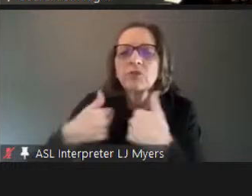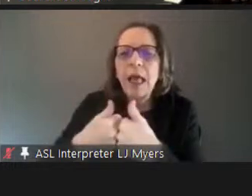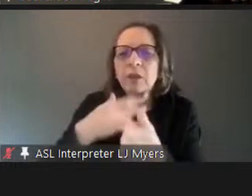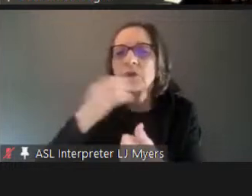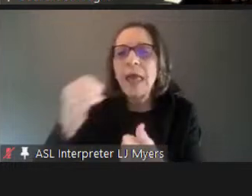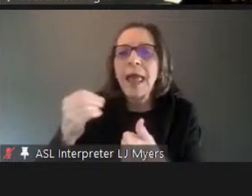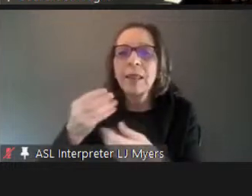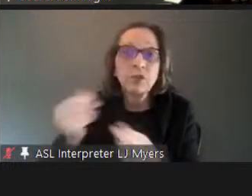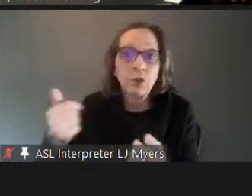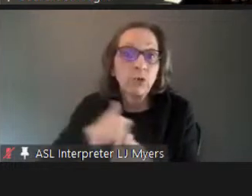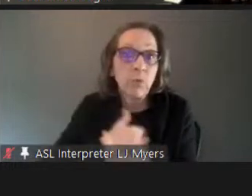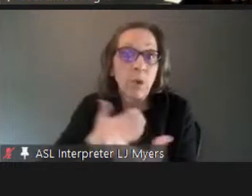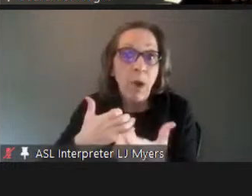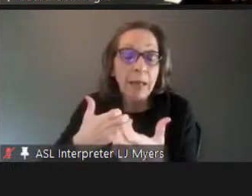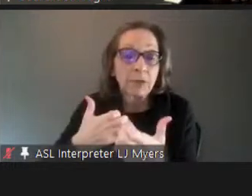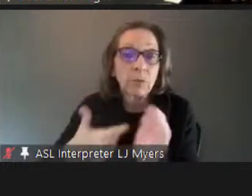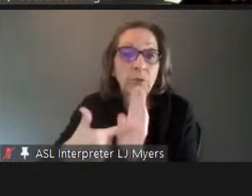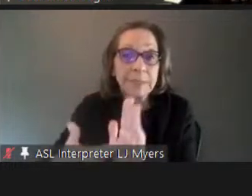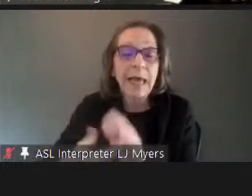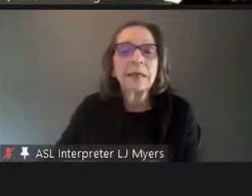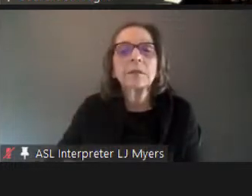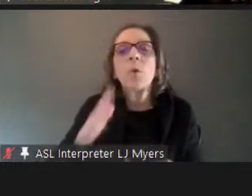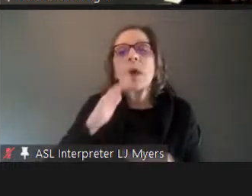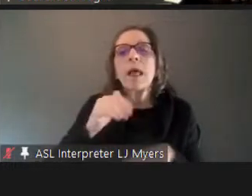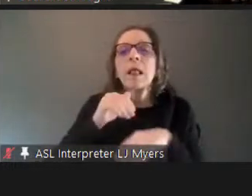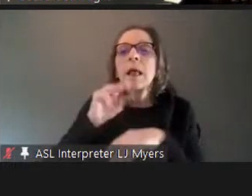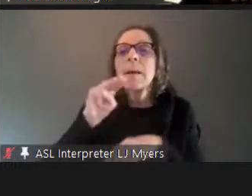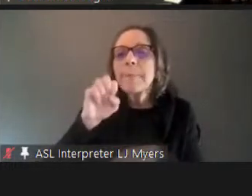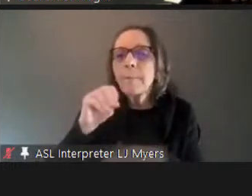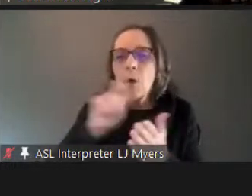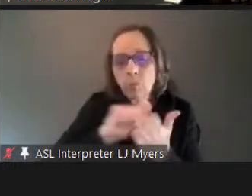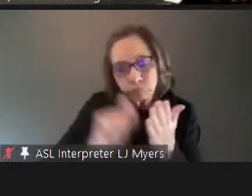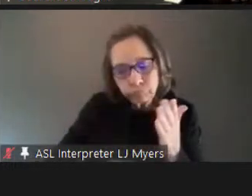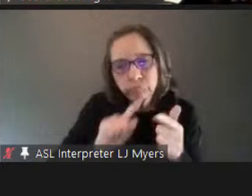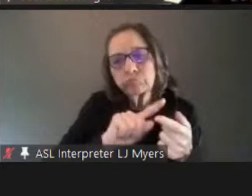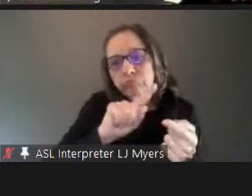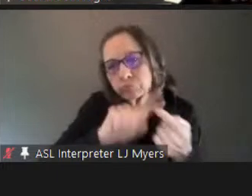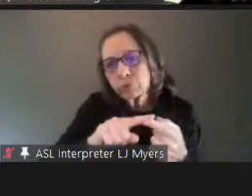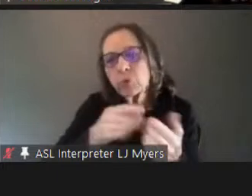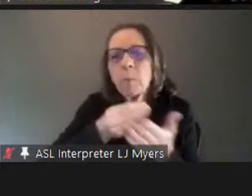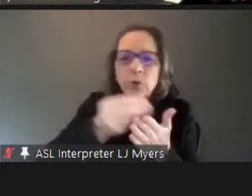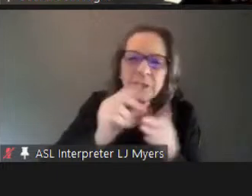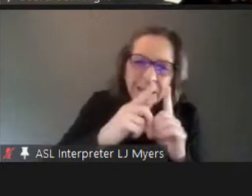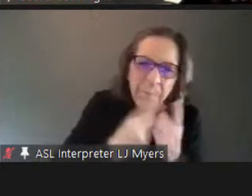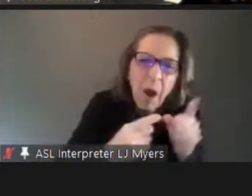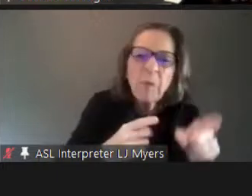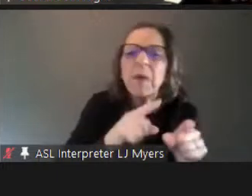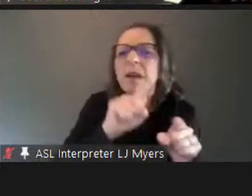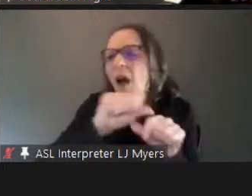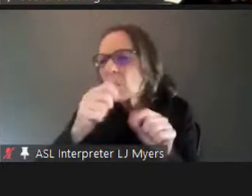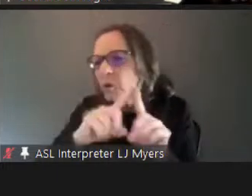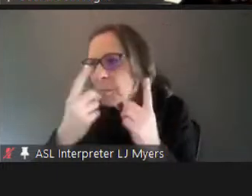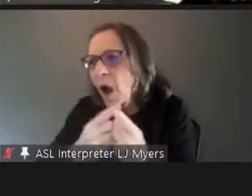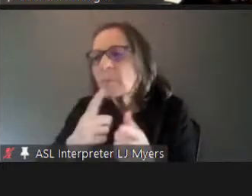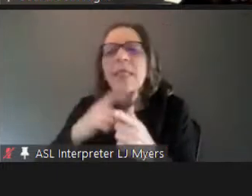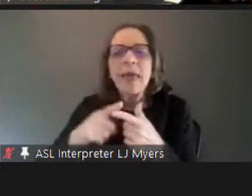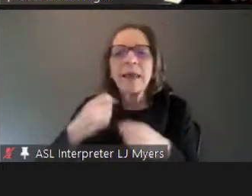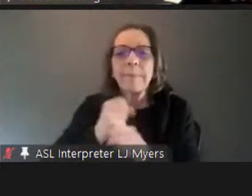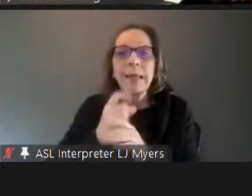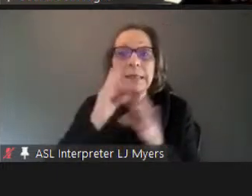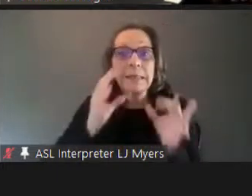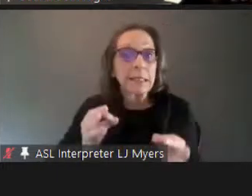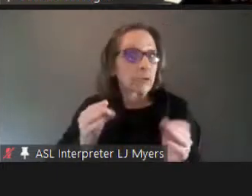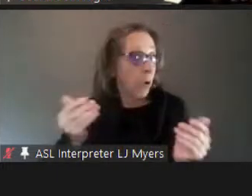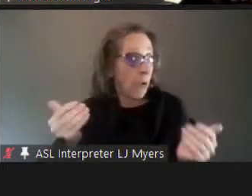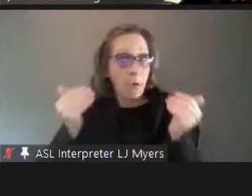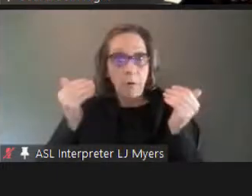presented. We'll develop a memo to relevant departments, especially the purchasing department, and then from there, we'll make some decisions. Do we want to move forward